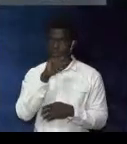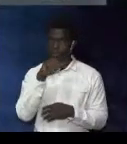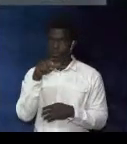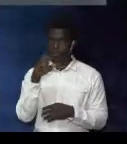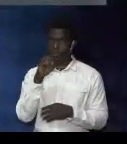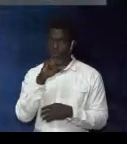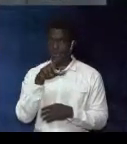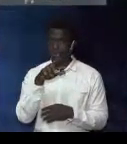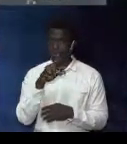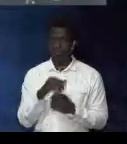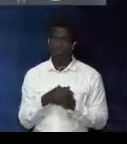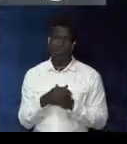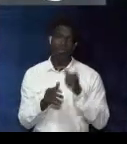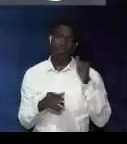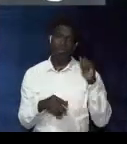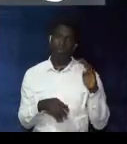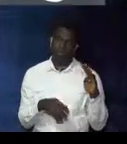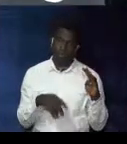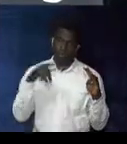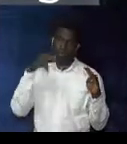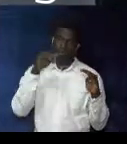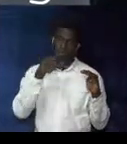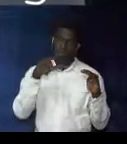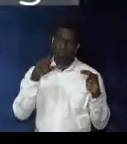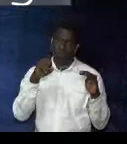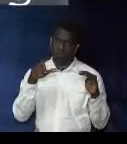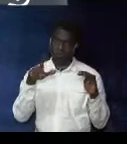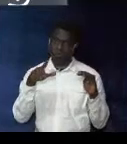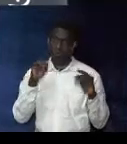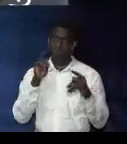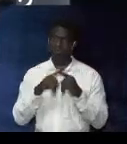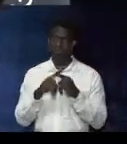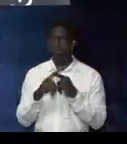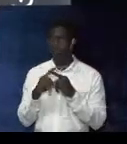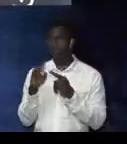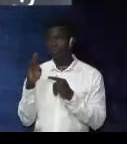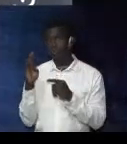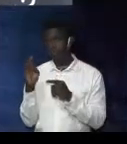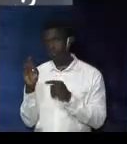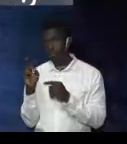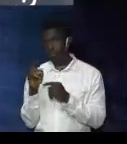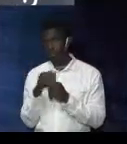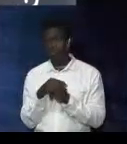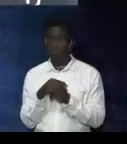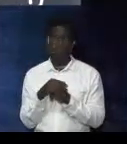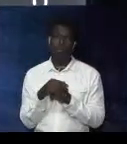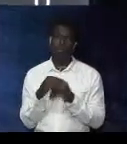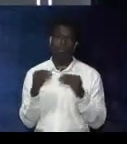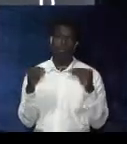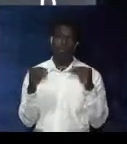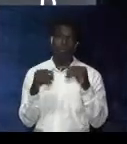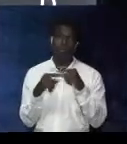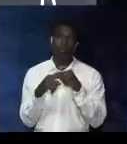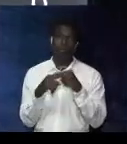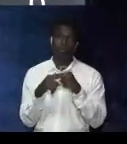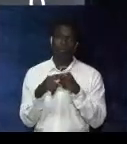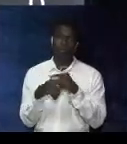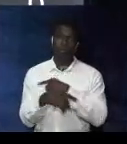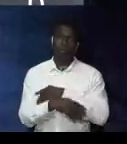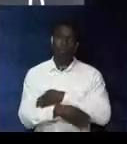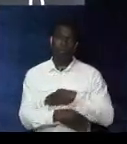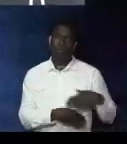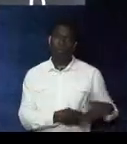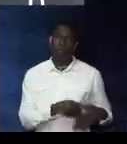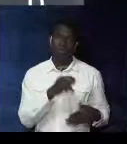AB is parallel to CD. AC is also parallel to BD. Opposite sides are also equal. That means